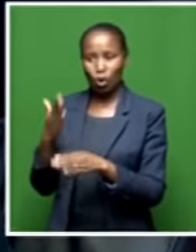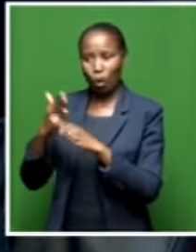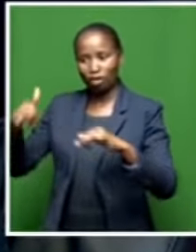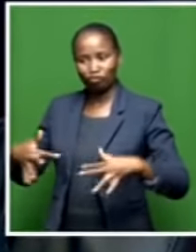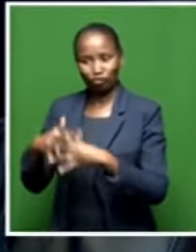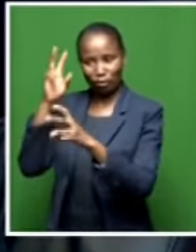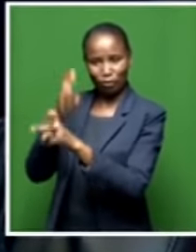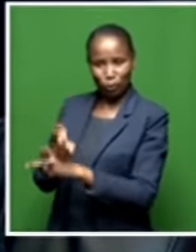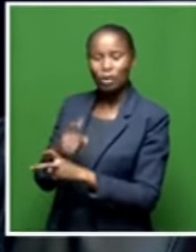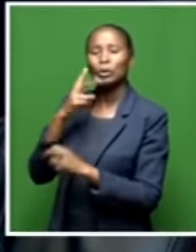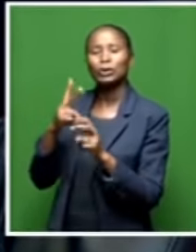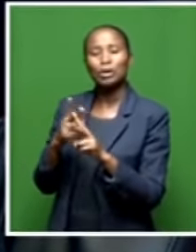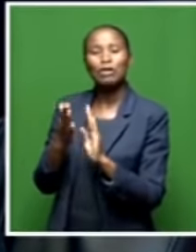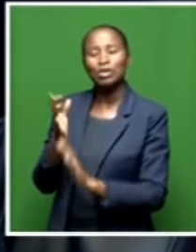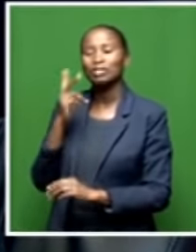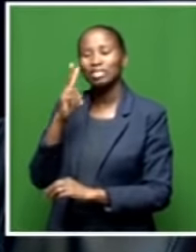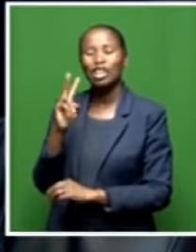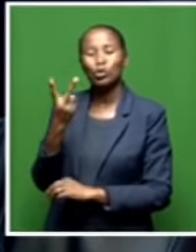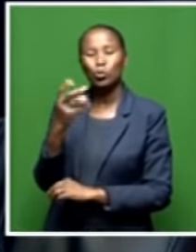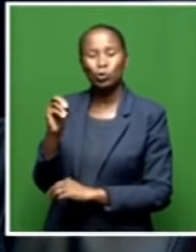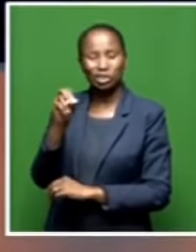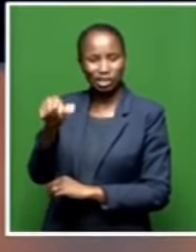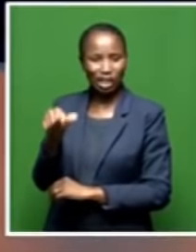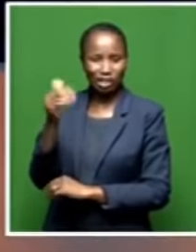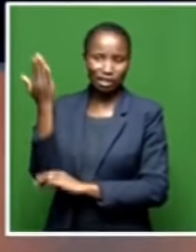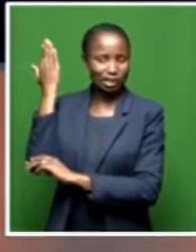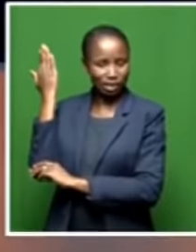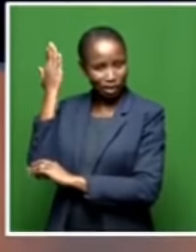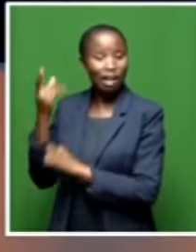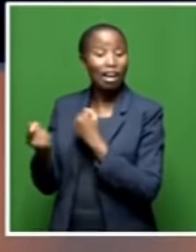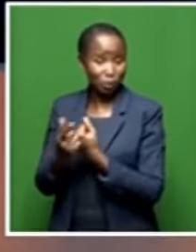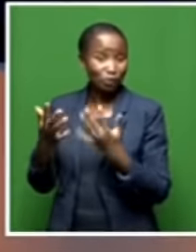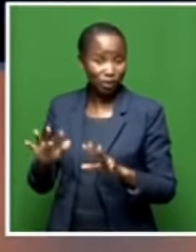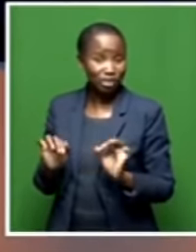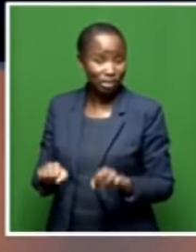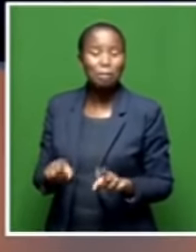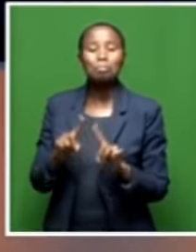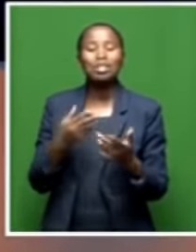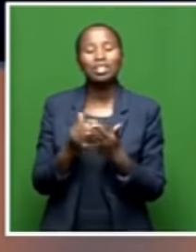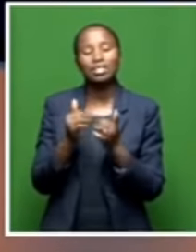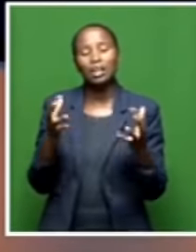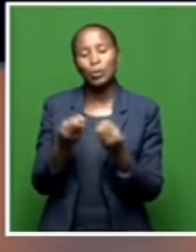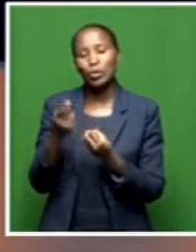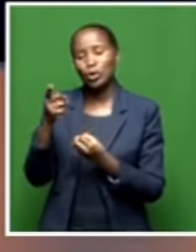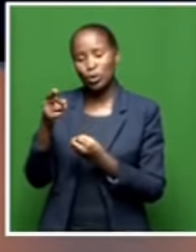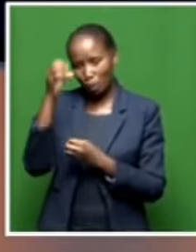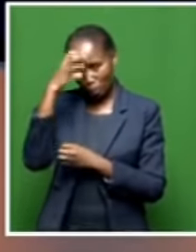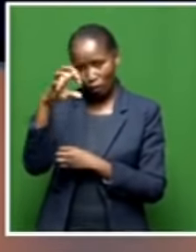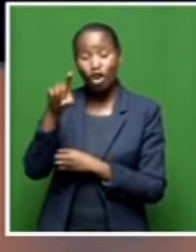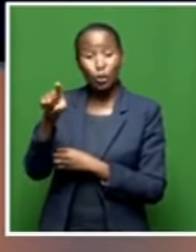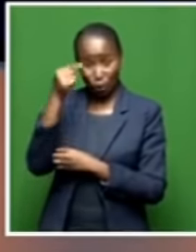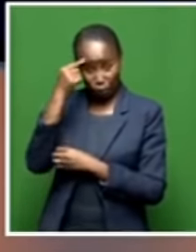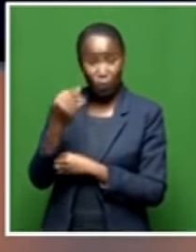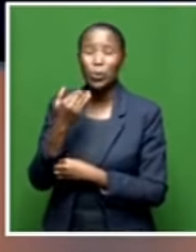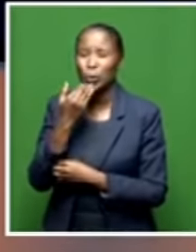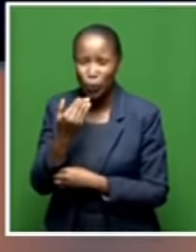scenario that you've indicated, Prof. Yes. But perhaps let's start with you, Prof. Who do you think which coalitions do you think we'll start